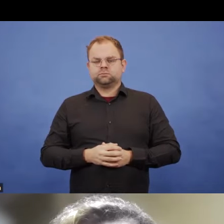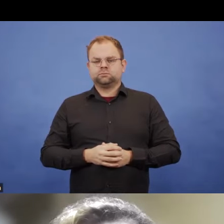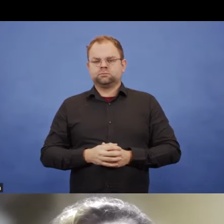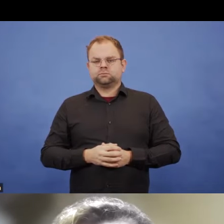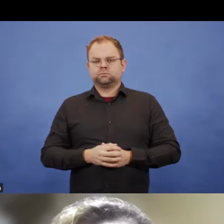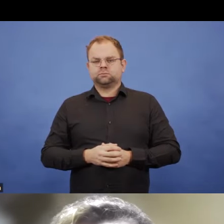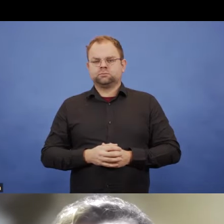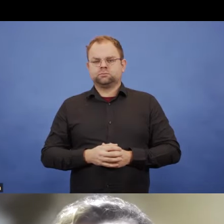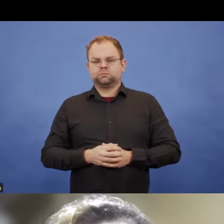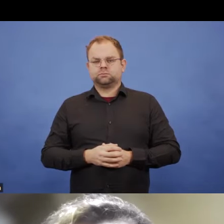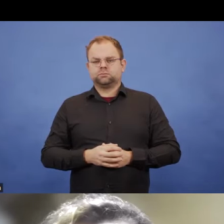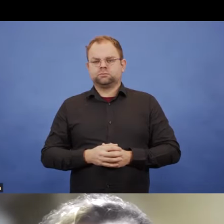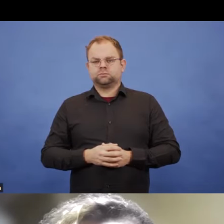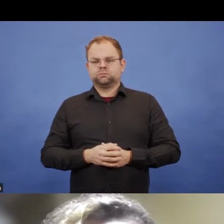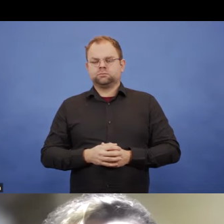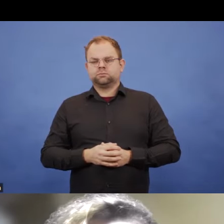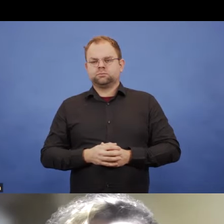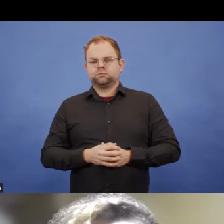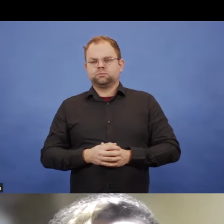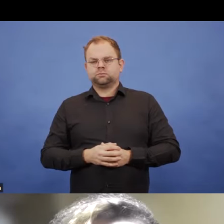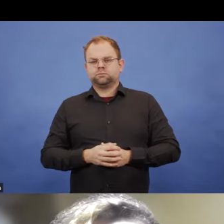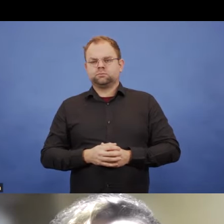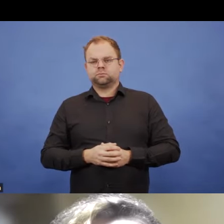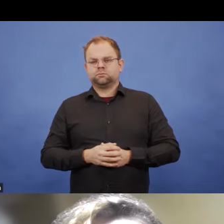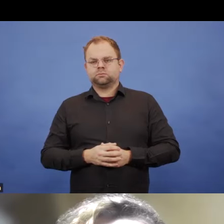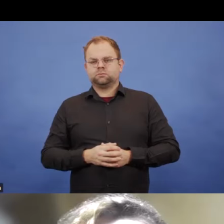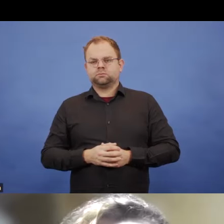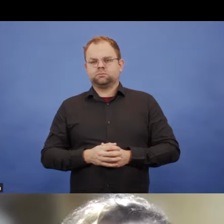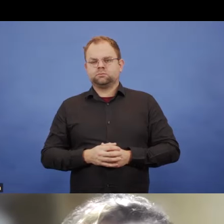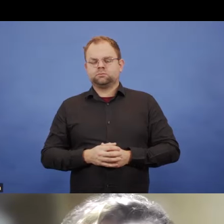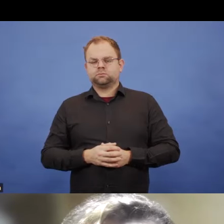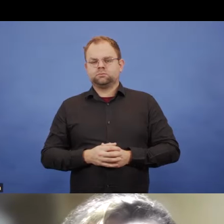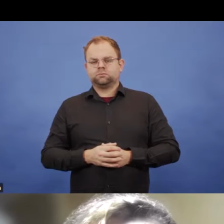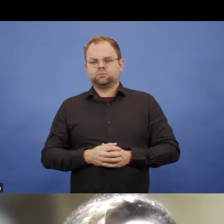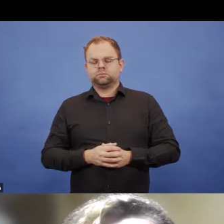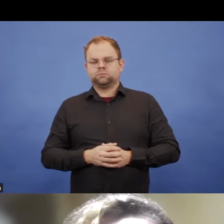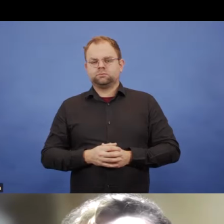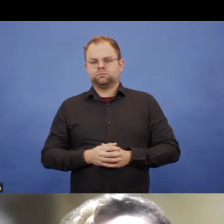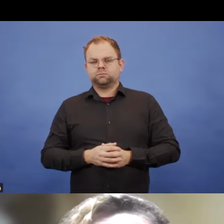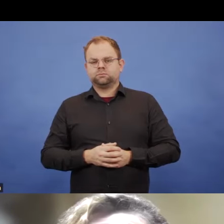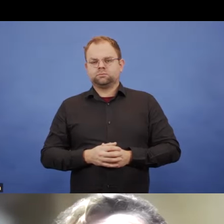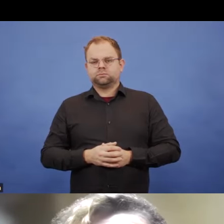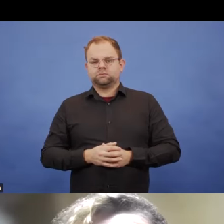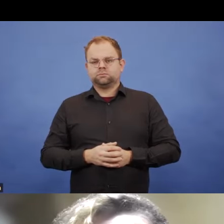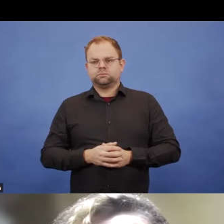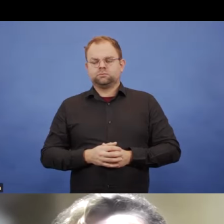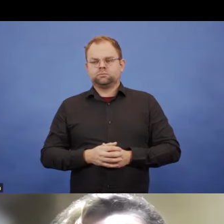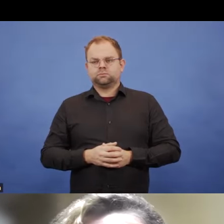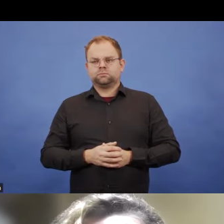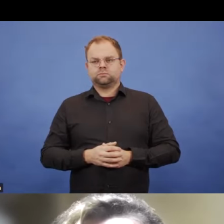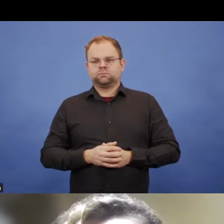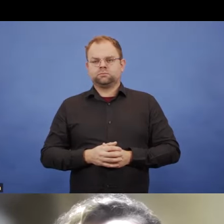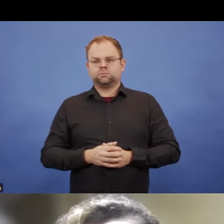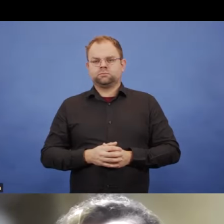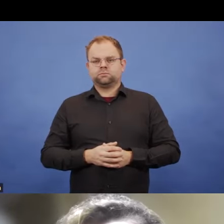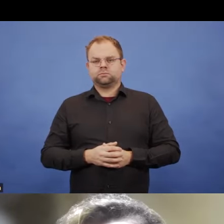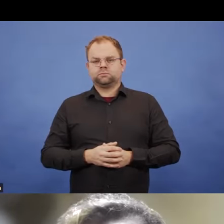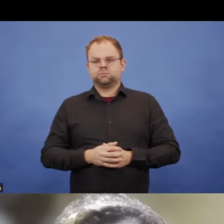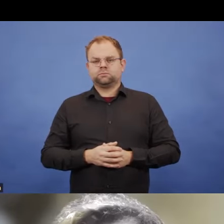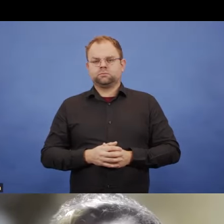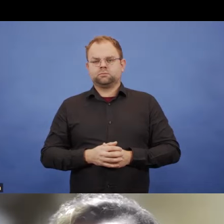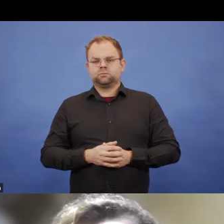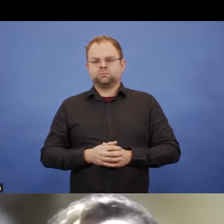slide so that it's clear for everyone. So I was saying we have to look at who is responsible for adjudicating